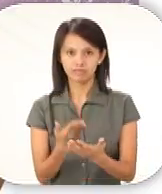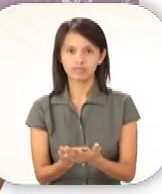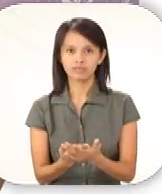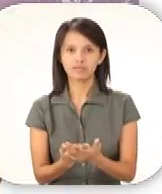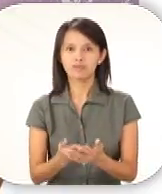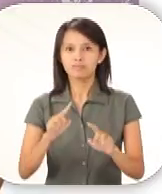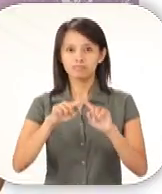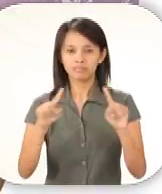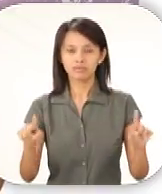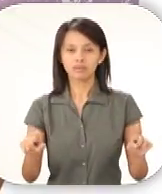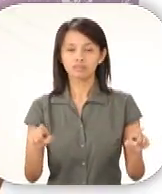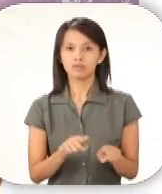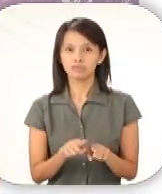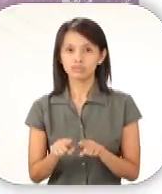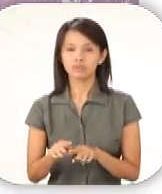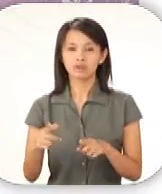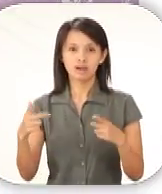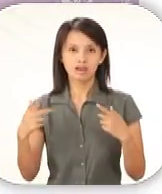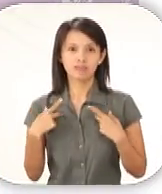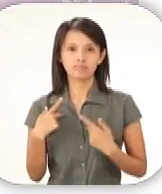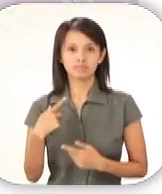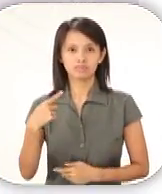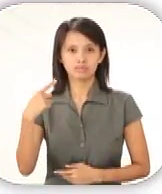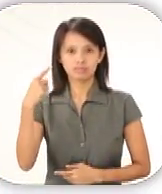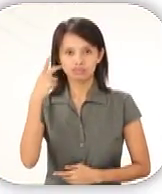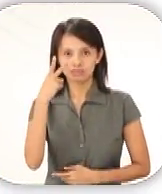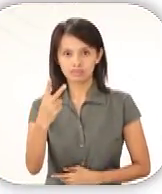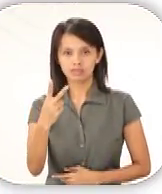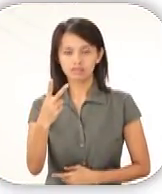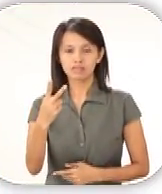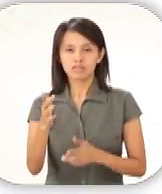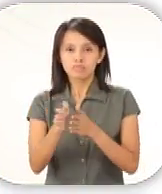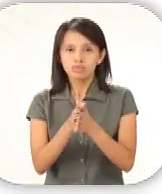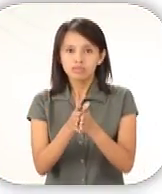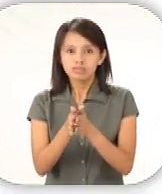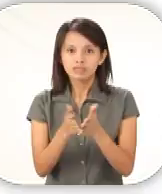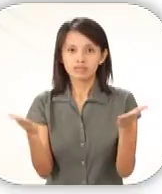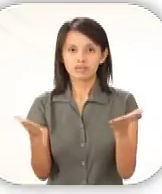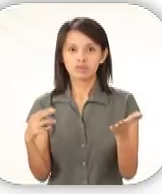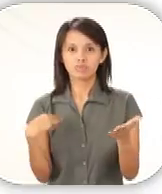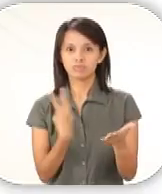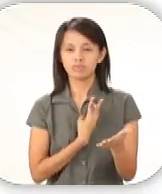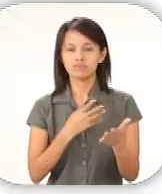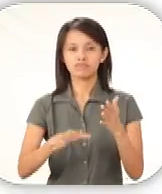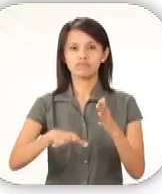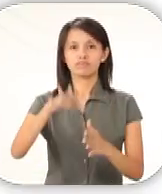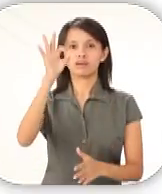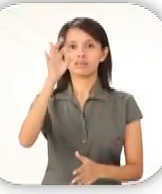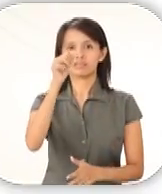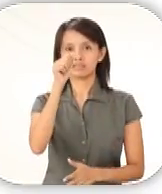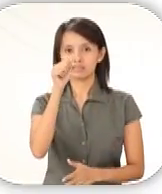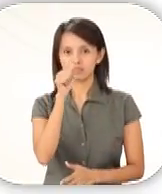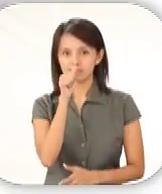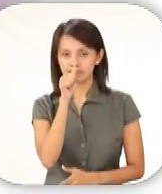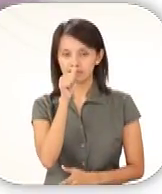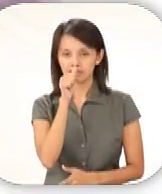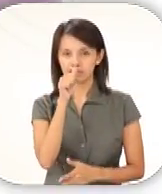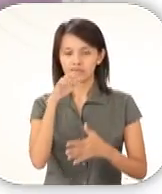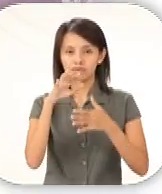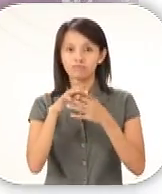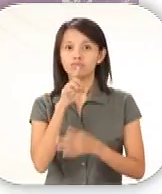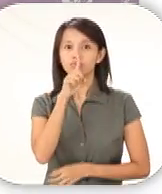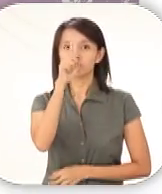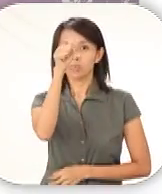is good in itself. But we also have to check the motivation. Here we find